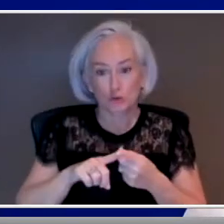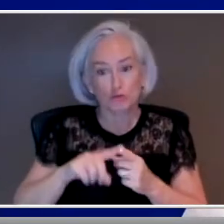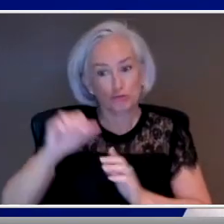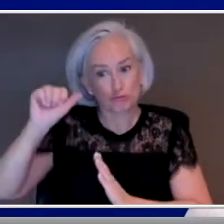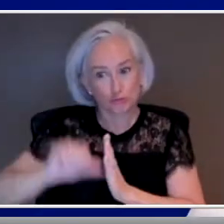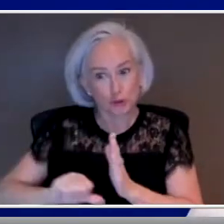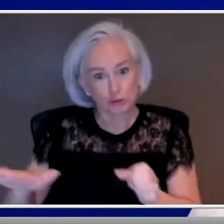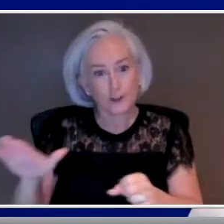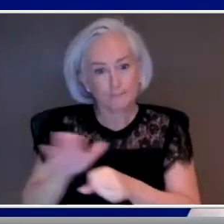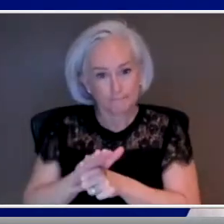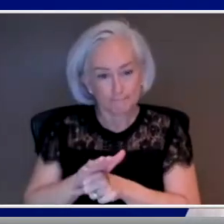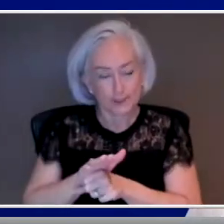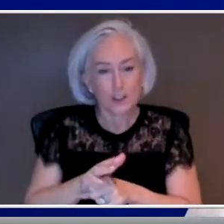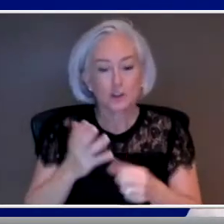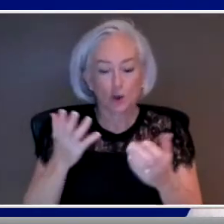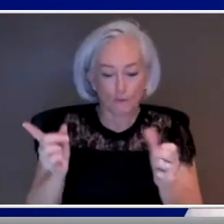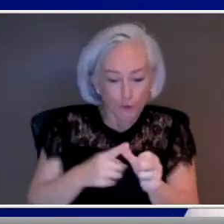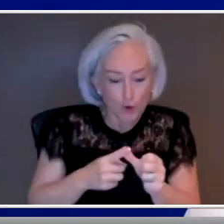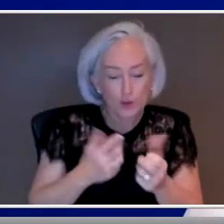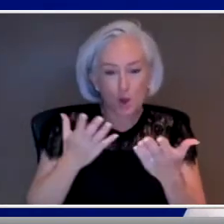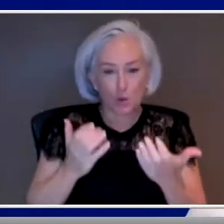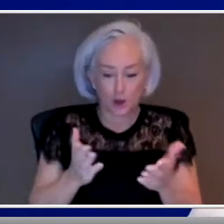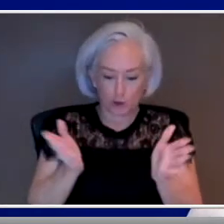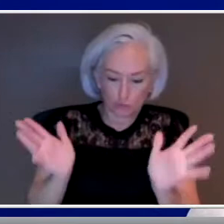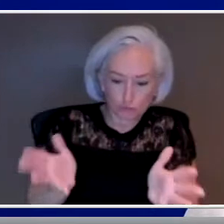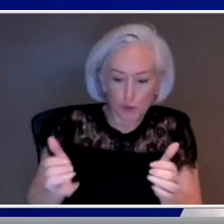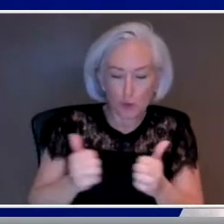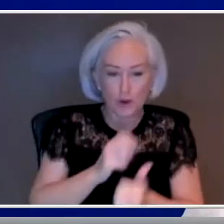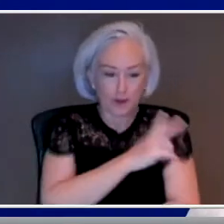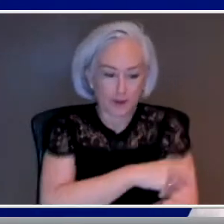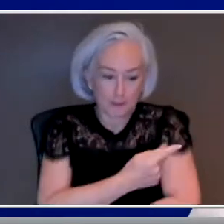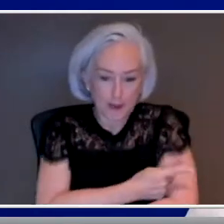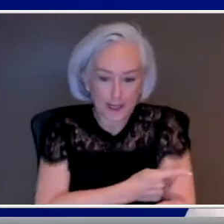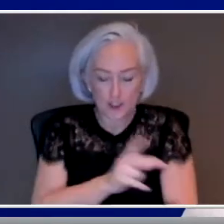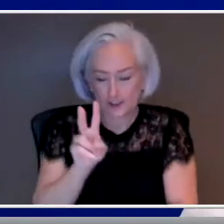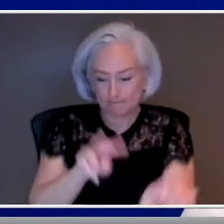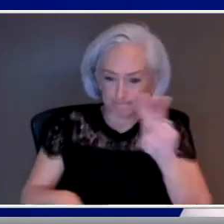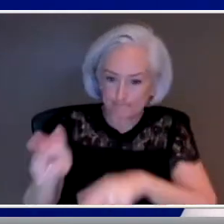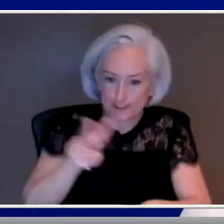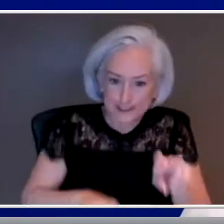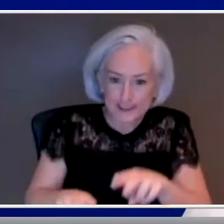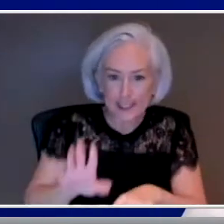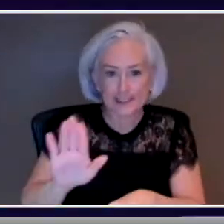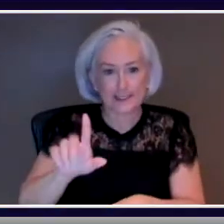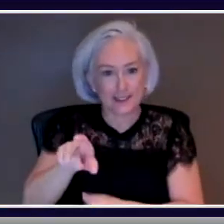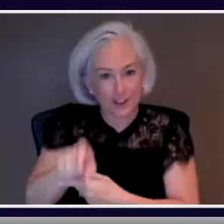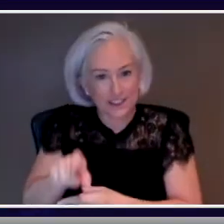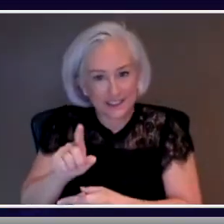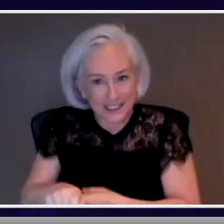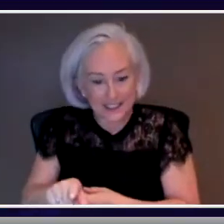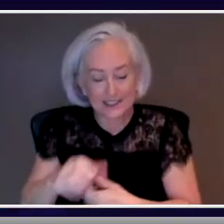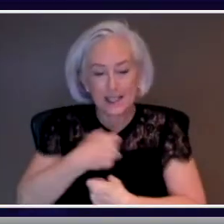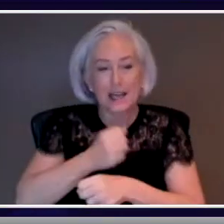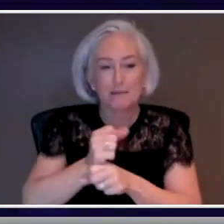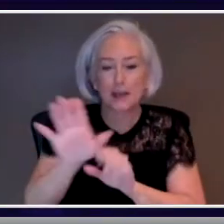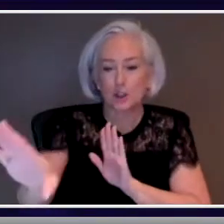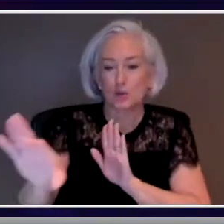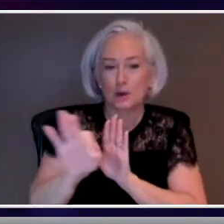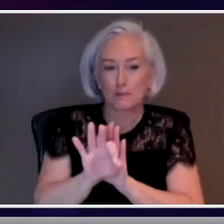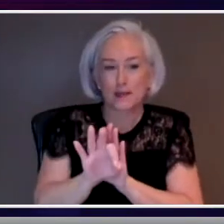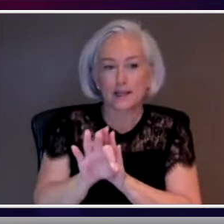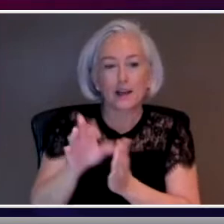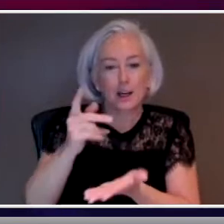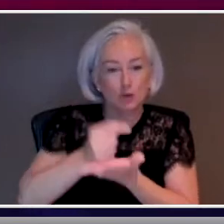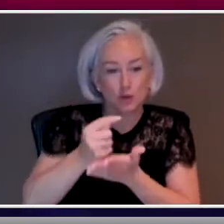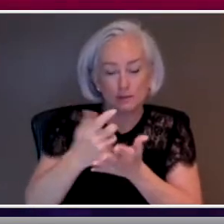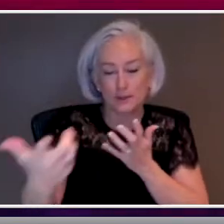goals and symptoms and use a shared decision-making to choose the right procedure for the right patient at the right time. The numbers are pretty remarkable. As